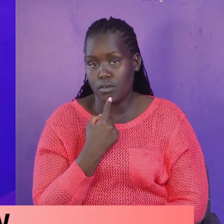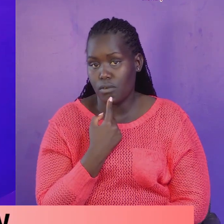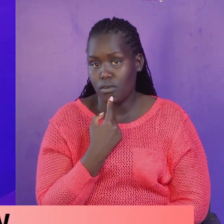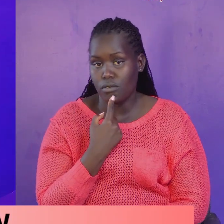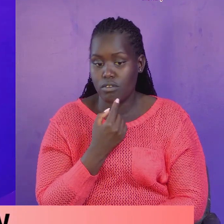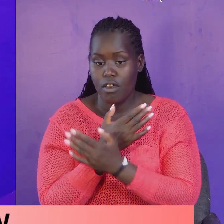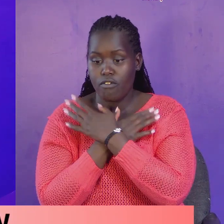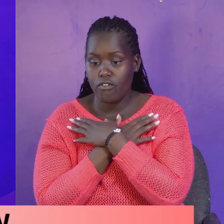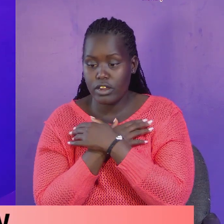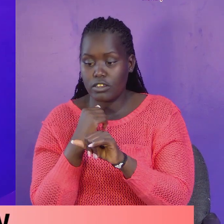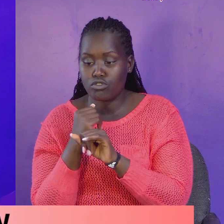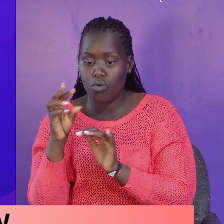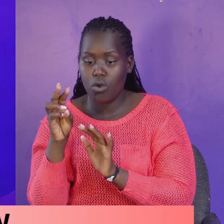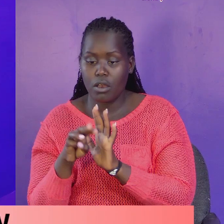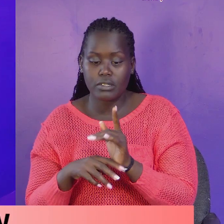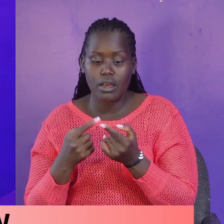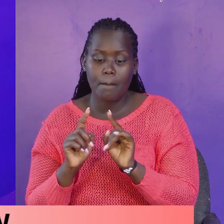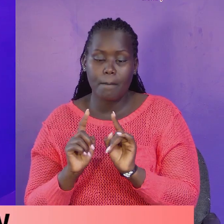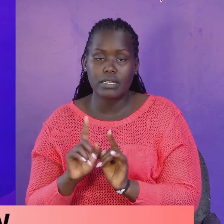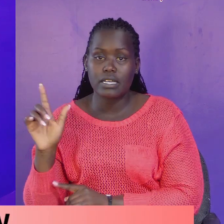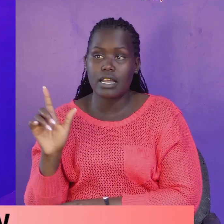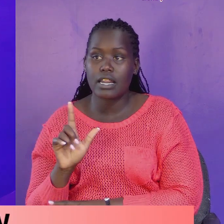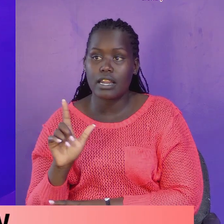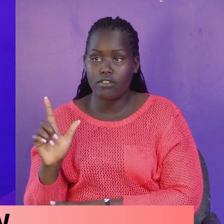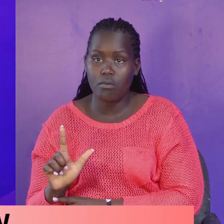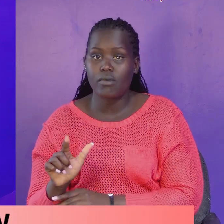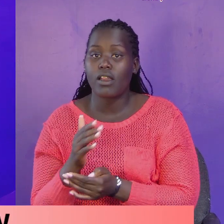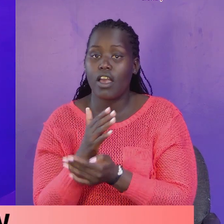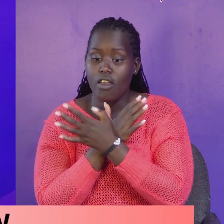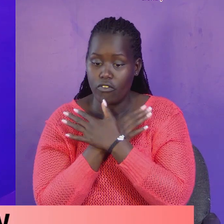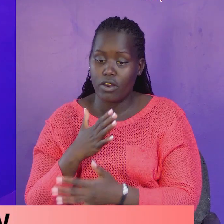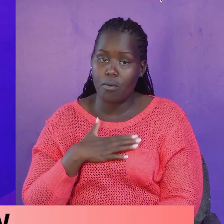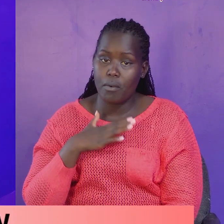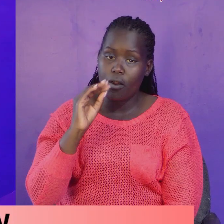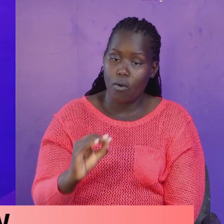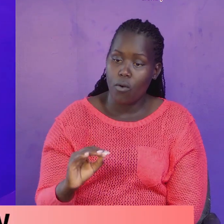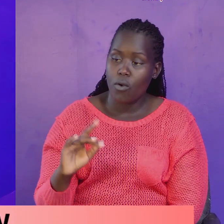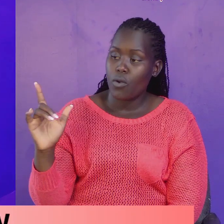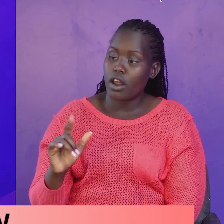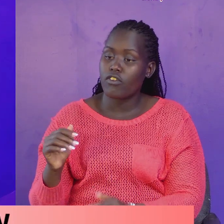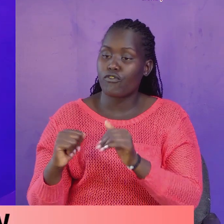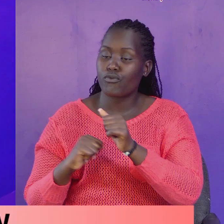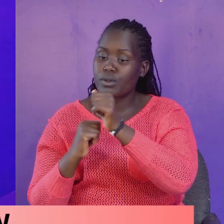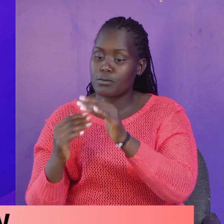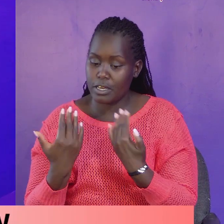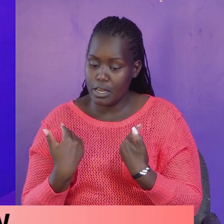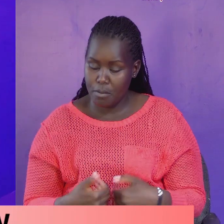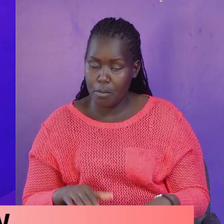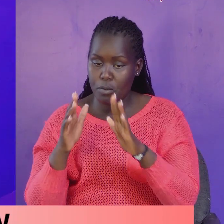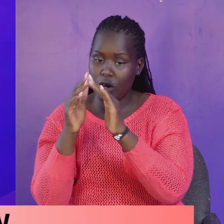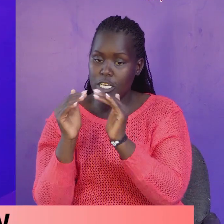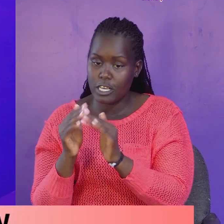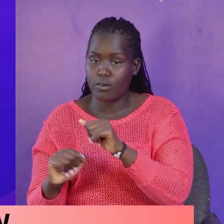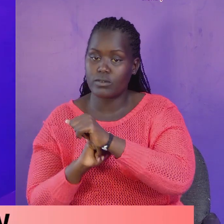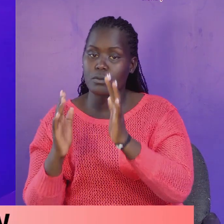as workmates. But when it comes to Liverpool, you are not my friend. You are a Liverpool fan, I'm I an know. Arsenal fan. So when it comes